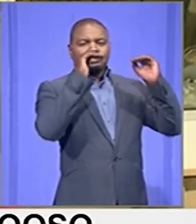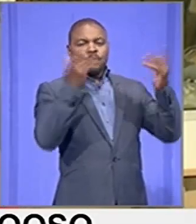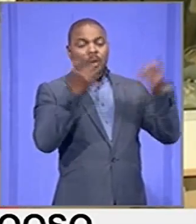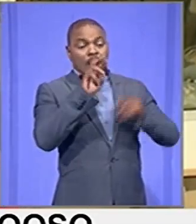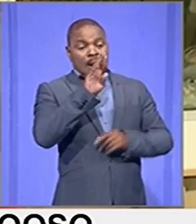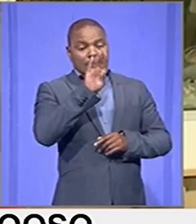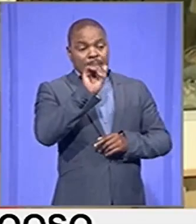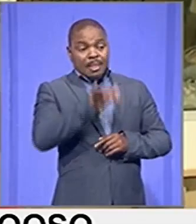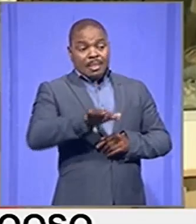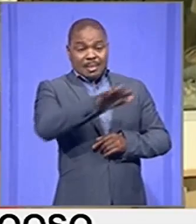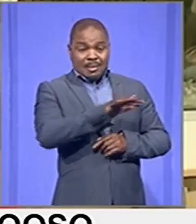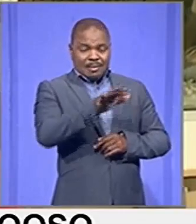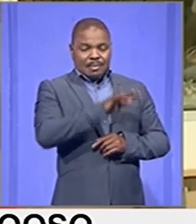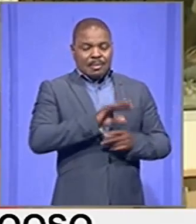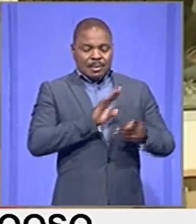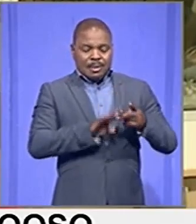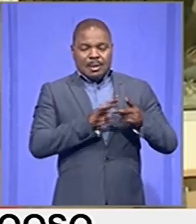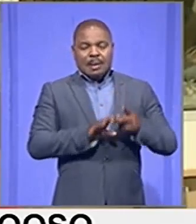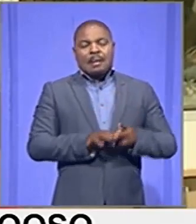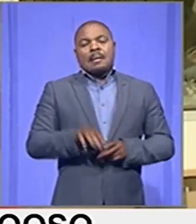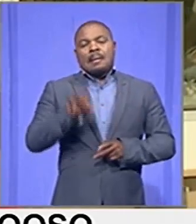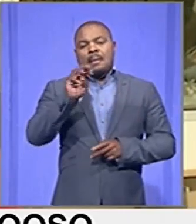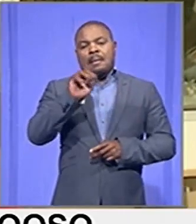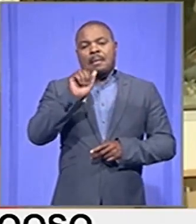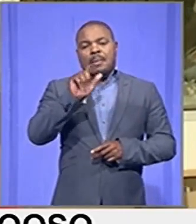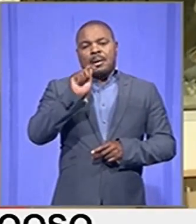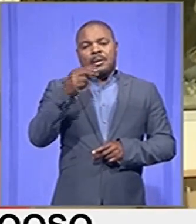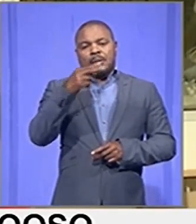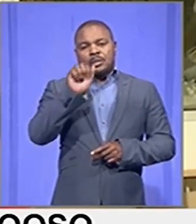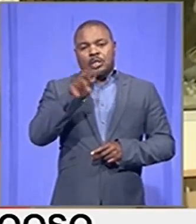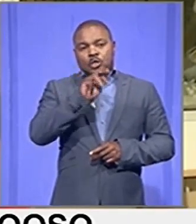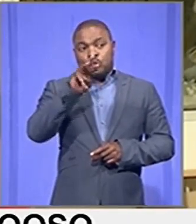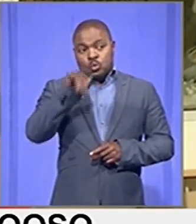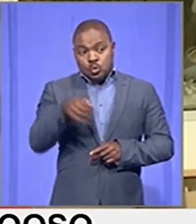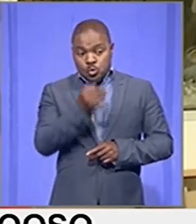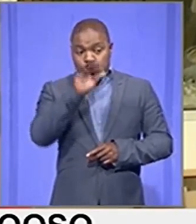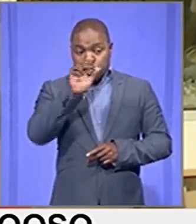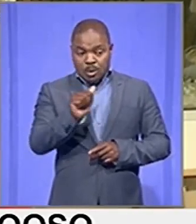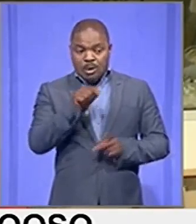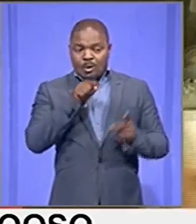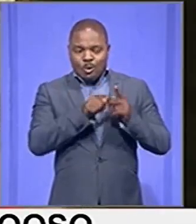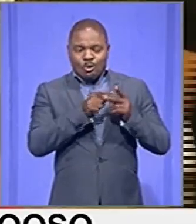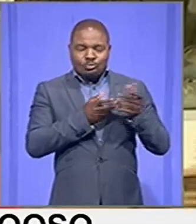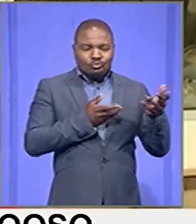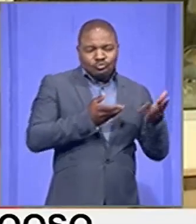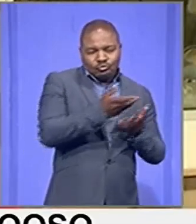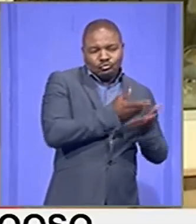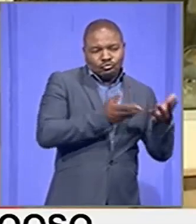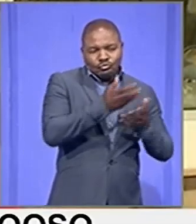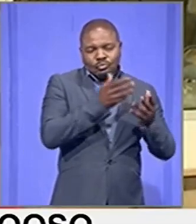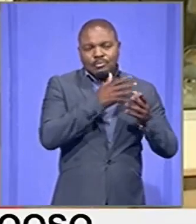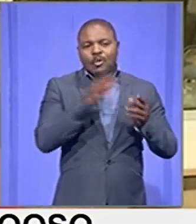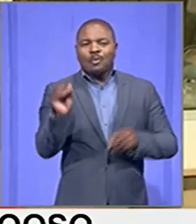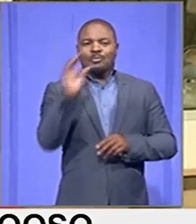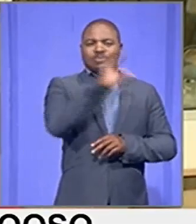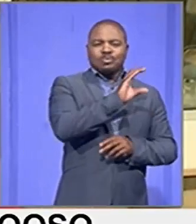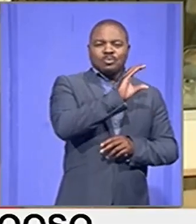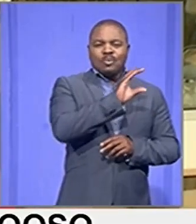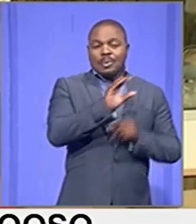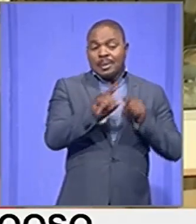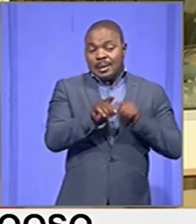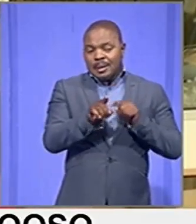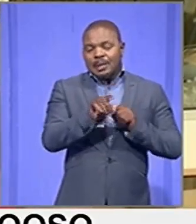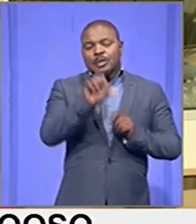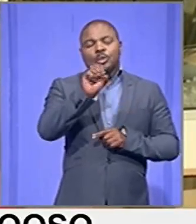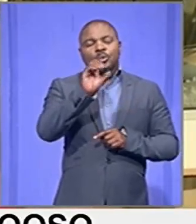that we are alleging Mr. Trevor Mathendra facilitated when he was the director of Sondolo IT, which is a subsidiary